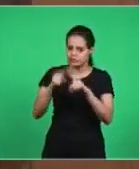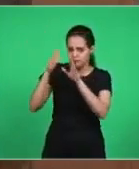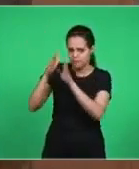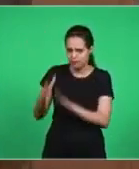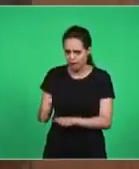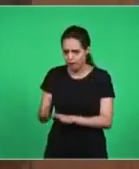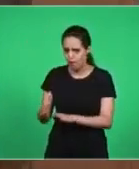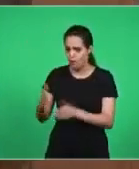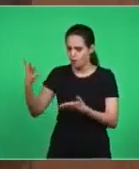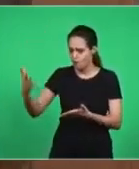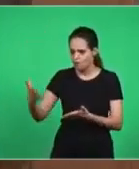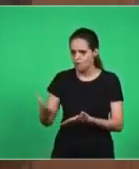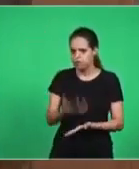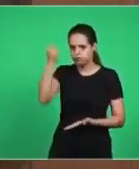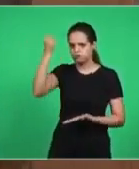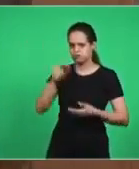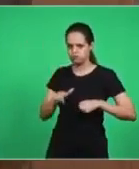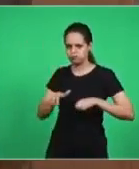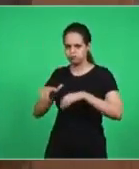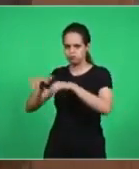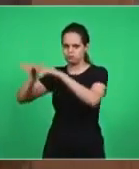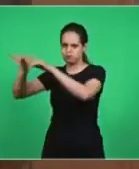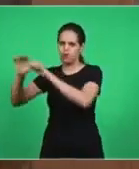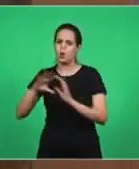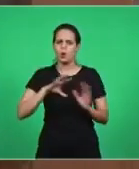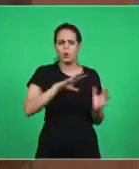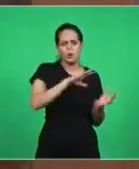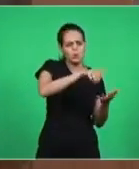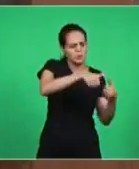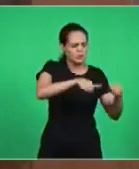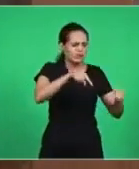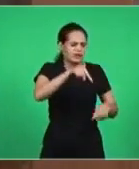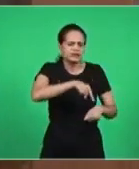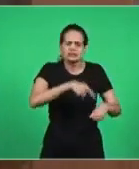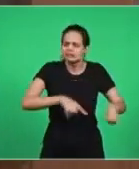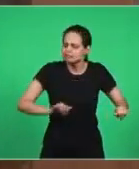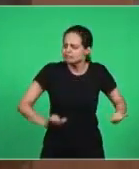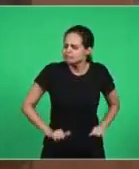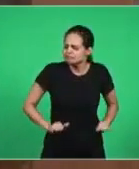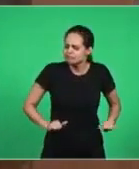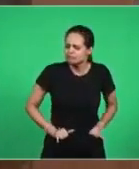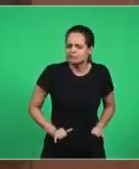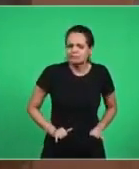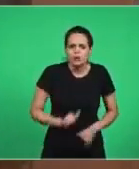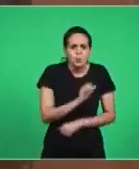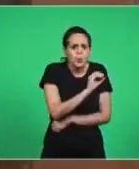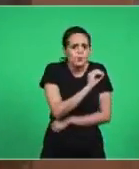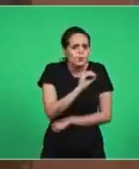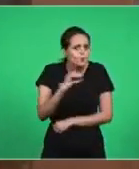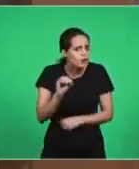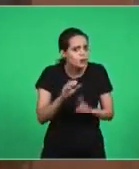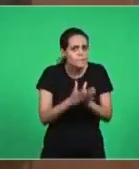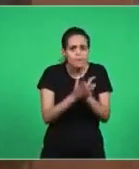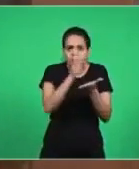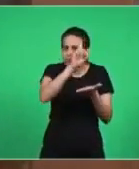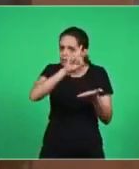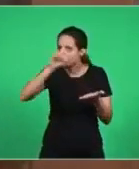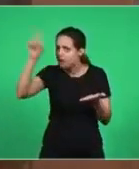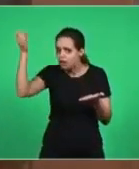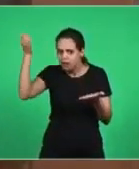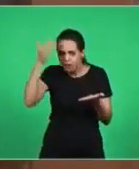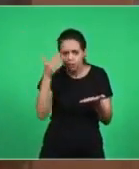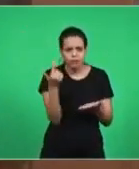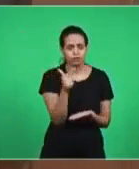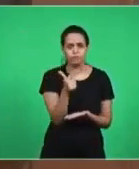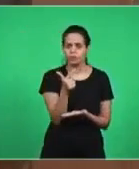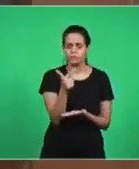be here like they are without knowing the word, the revealed word. So I decided to bring this topic here